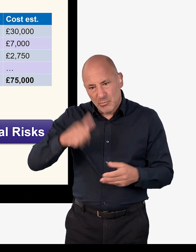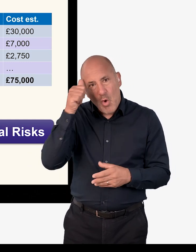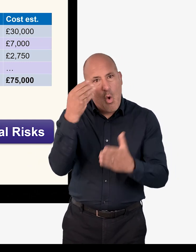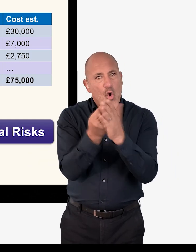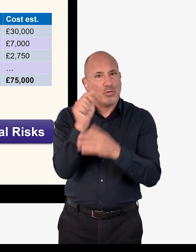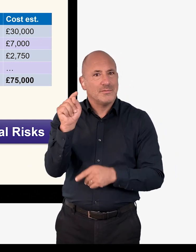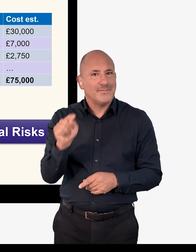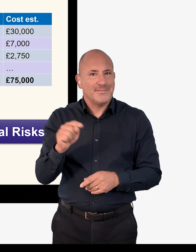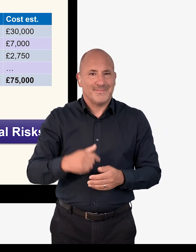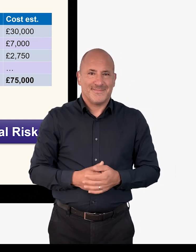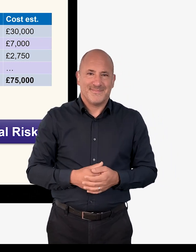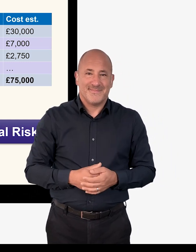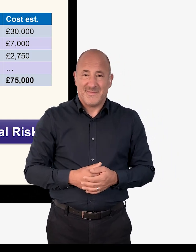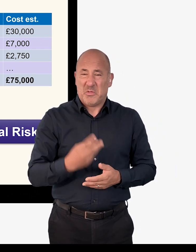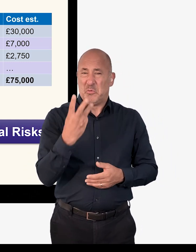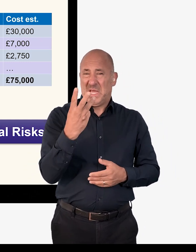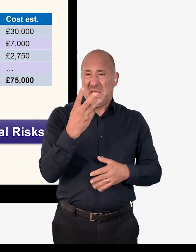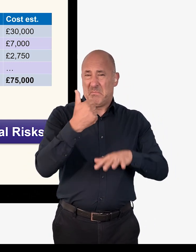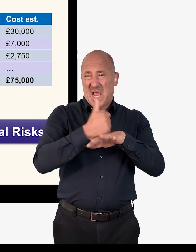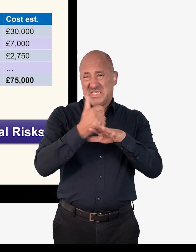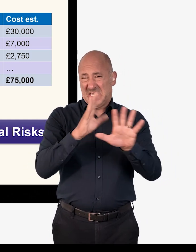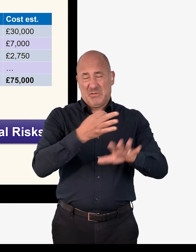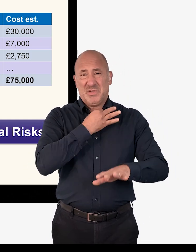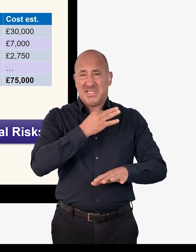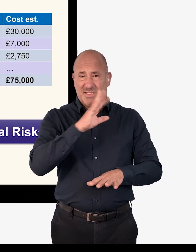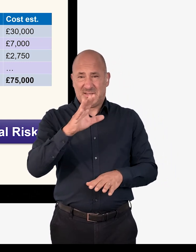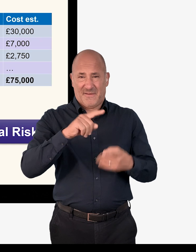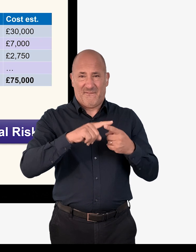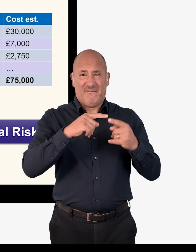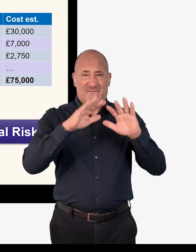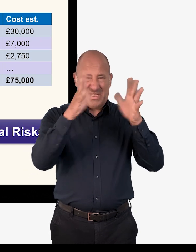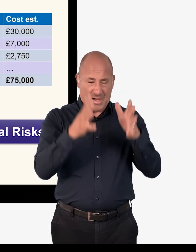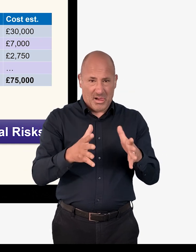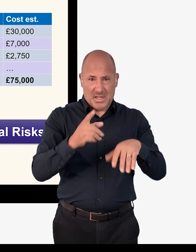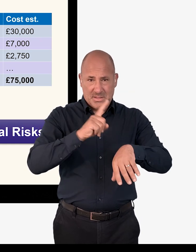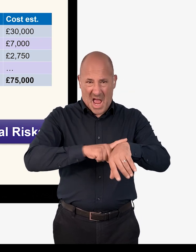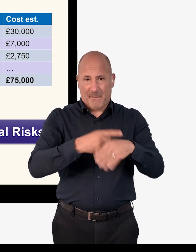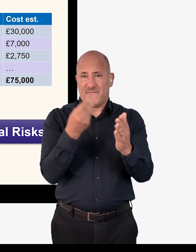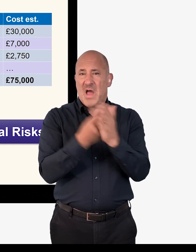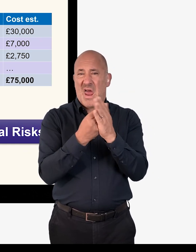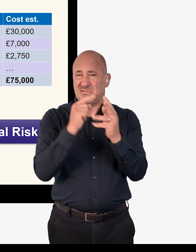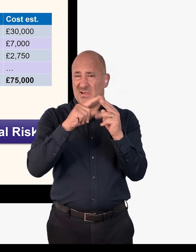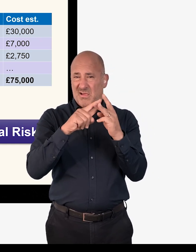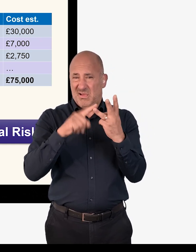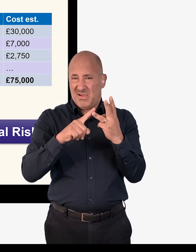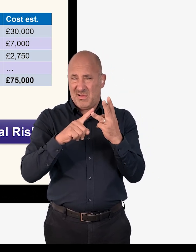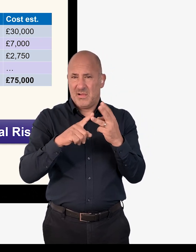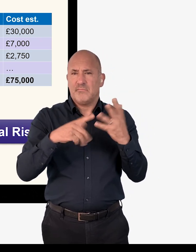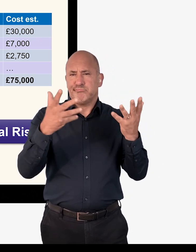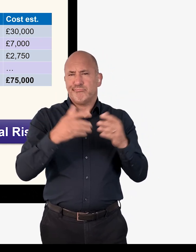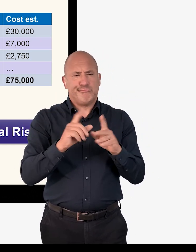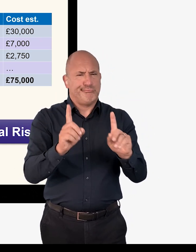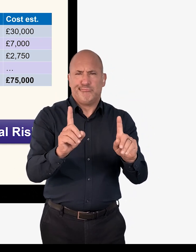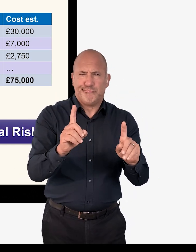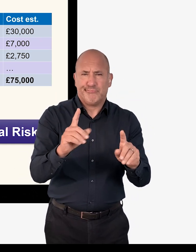rounds. There are three basic types of risks: physical, time, and financial. And